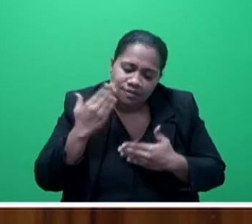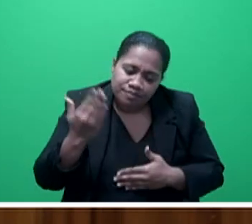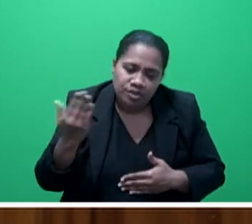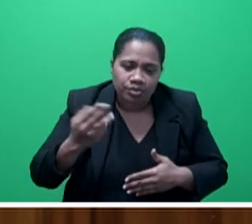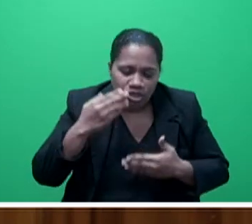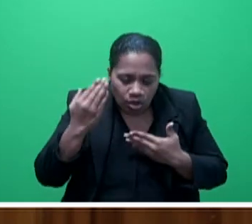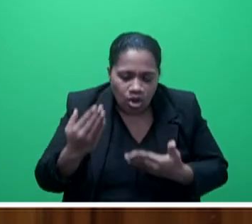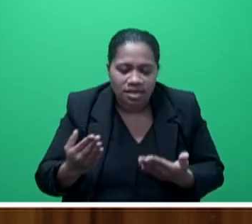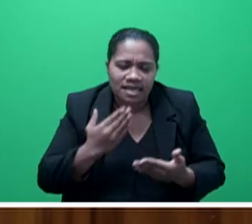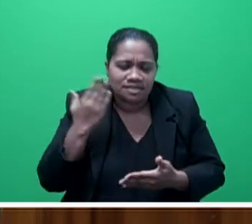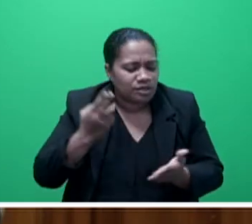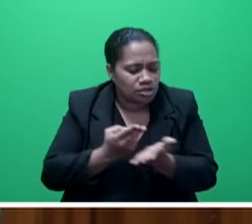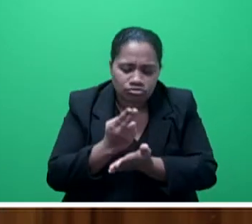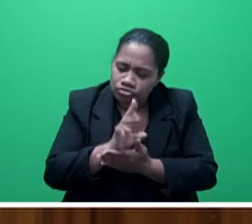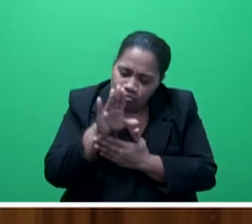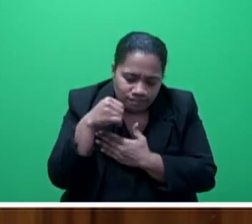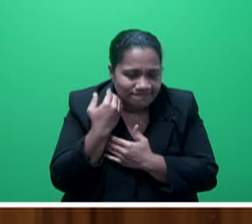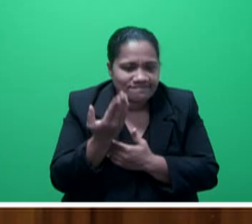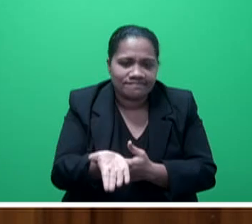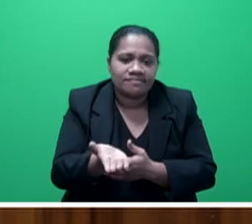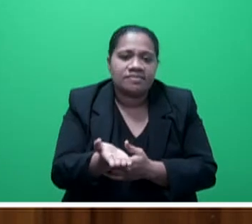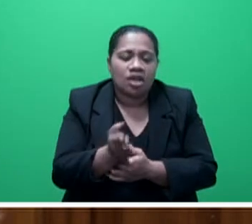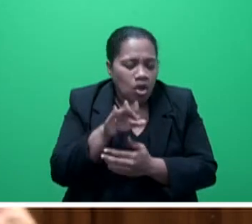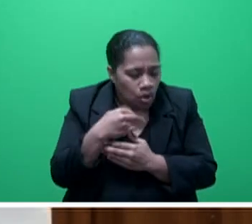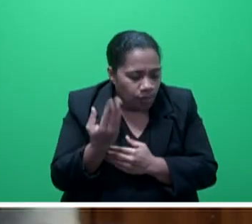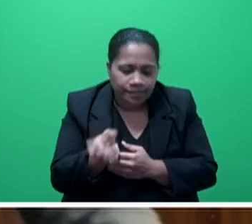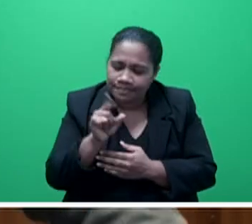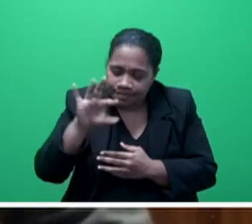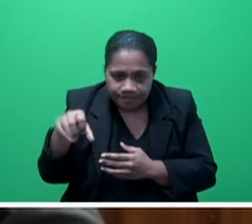truth at all times. That is something that we must always do.